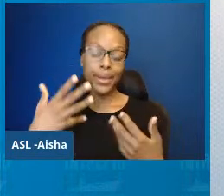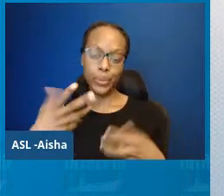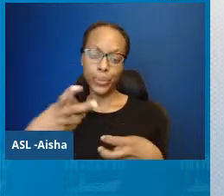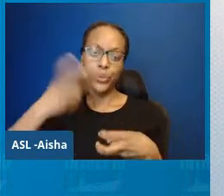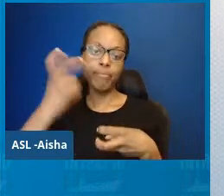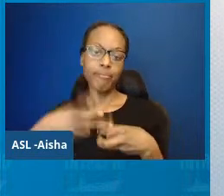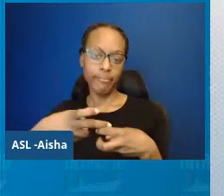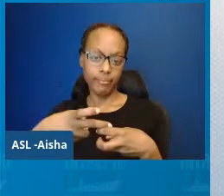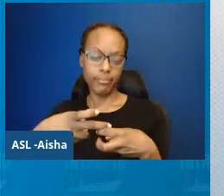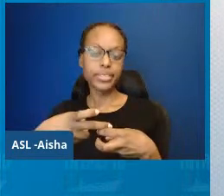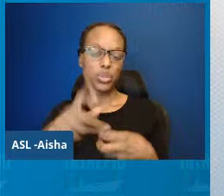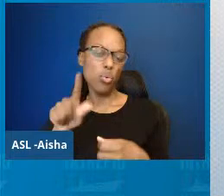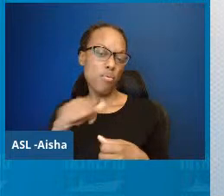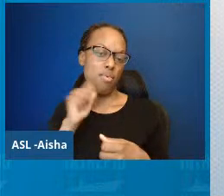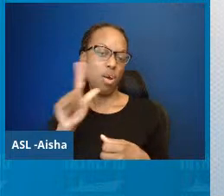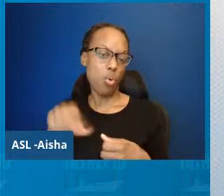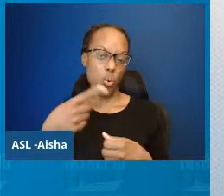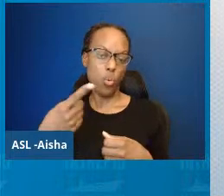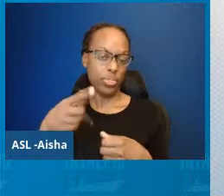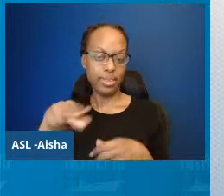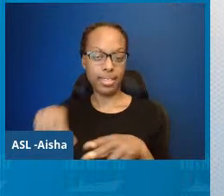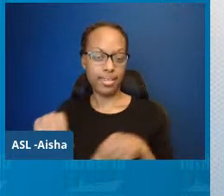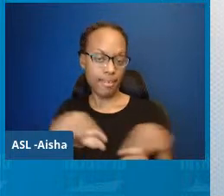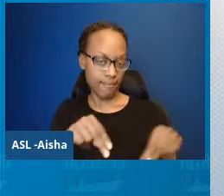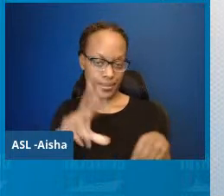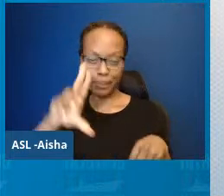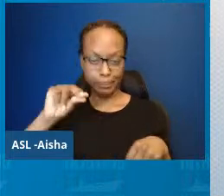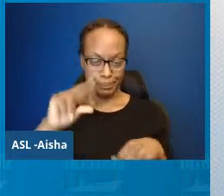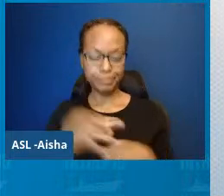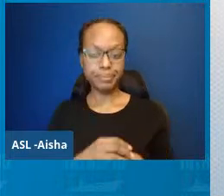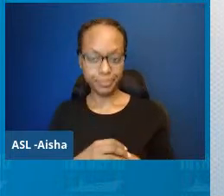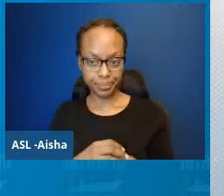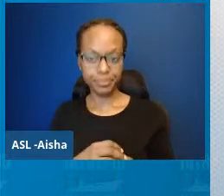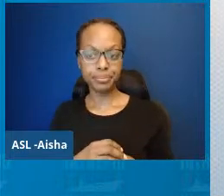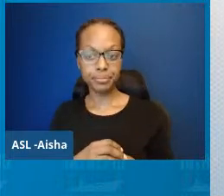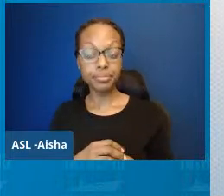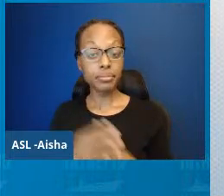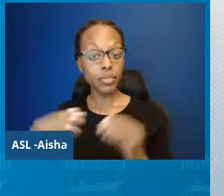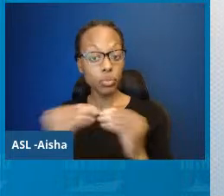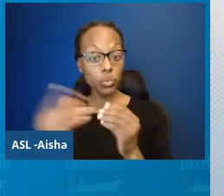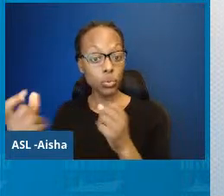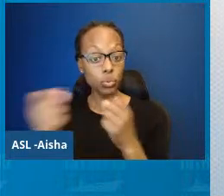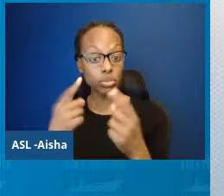well. Excellent. Okay, any other questions?